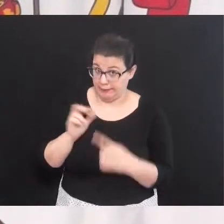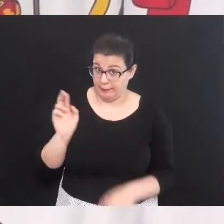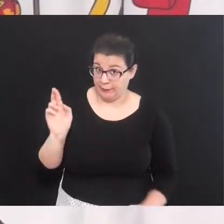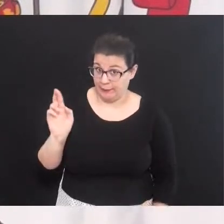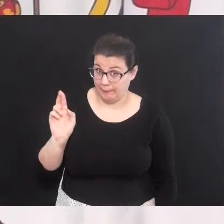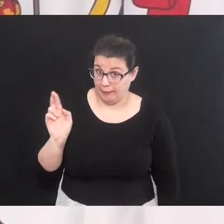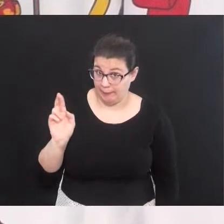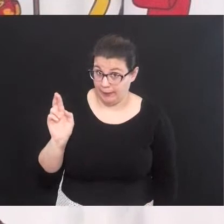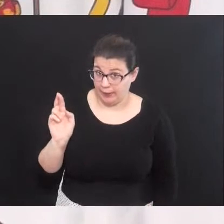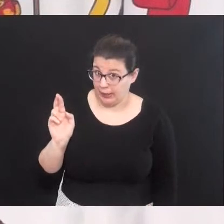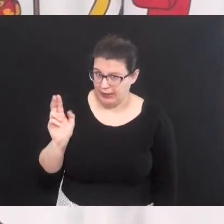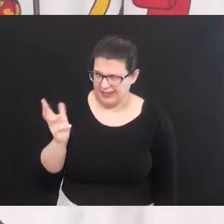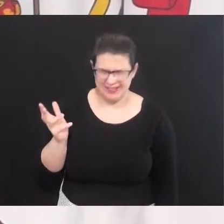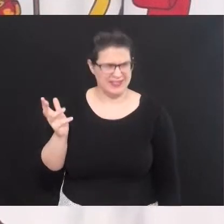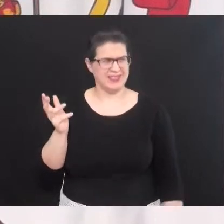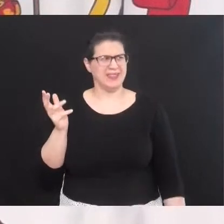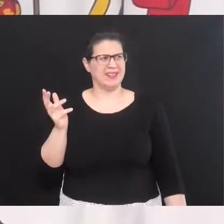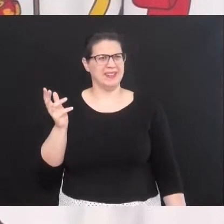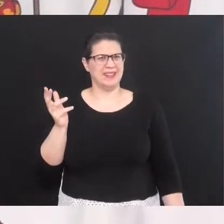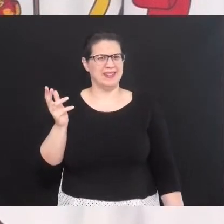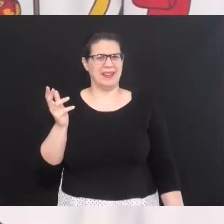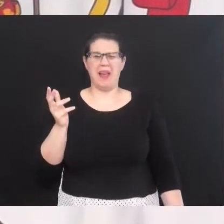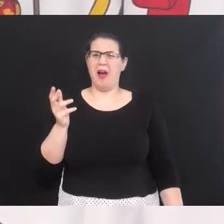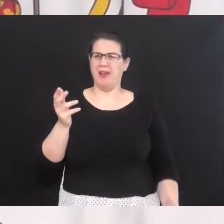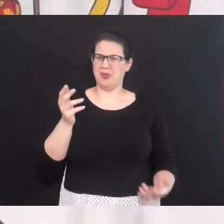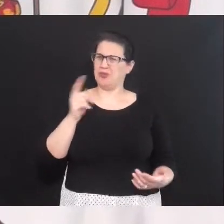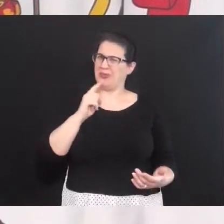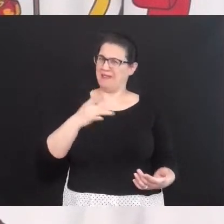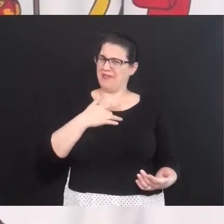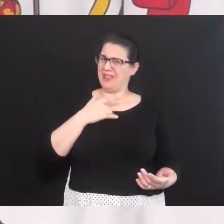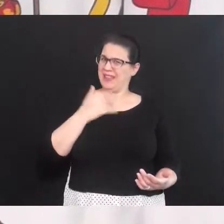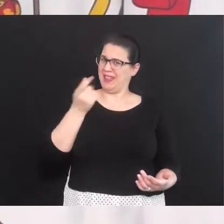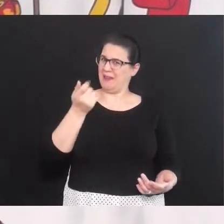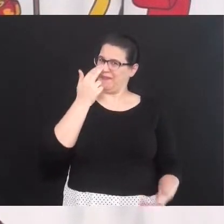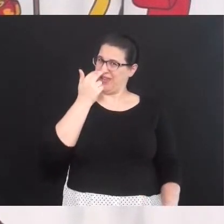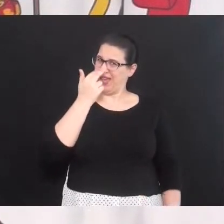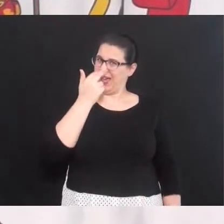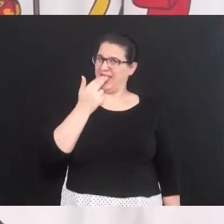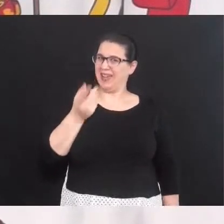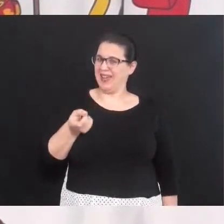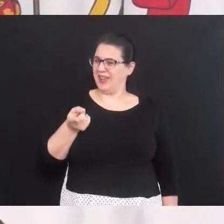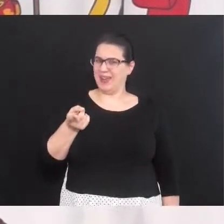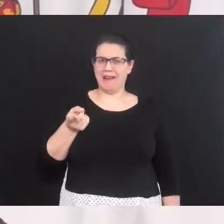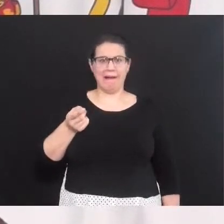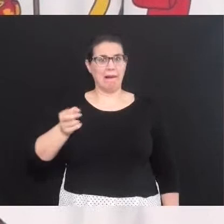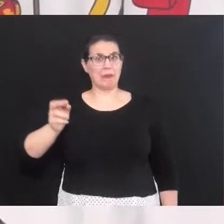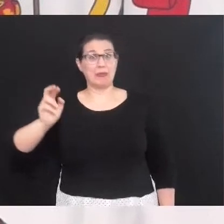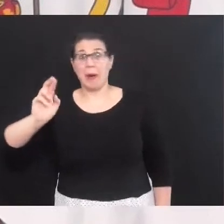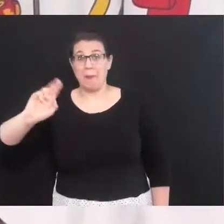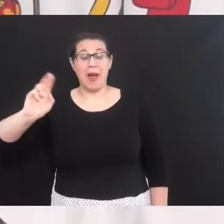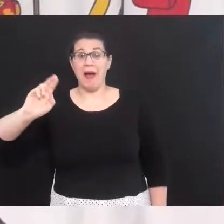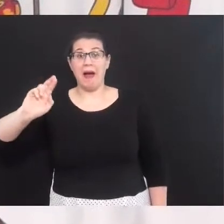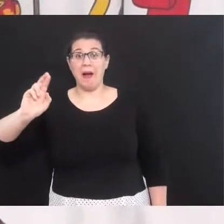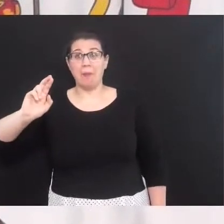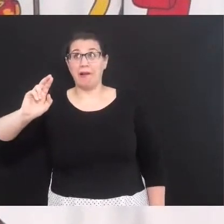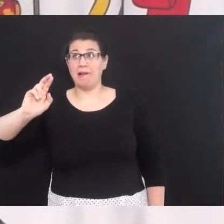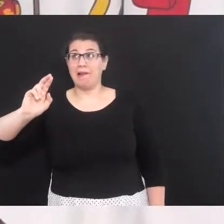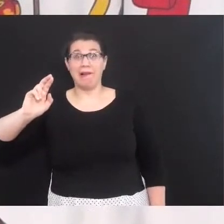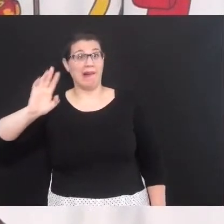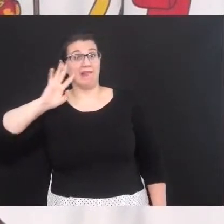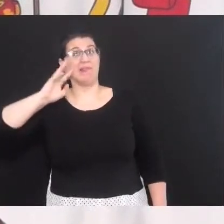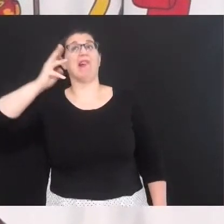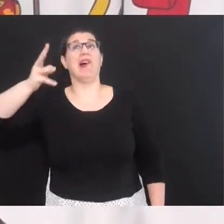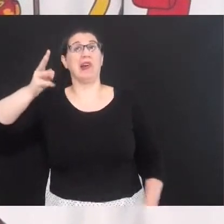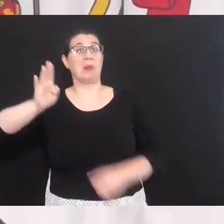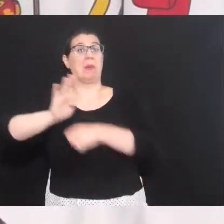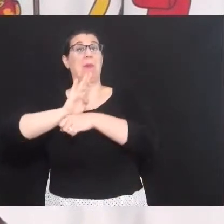Republicans of all things, it is almost comical to think that Republicans are trying to come up with a way to